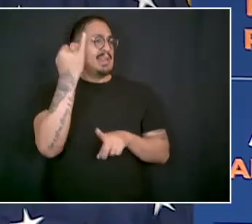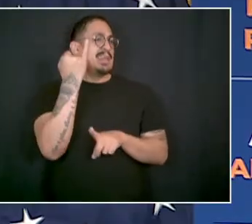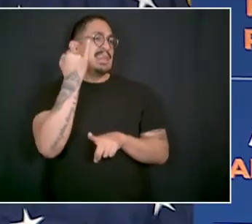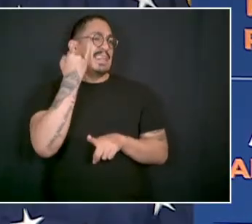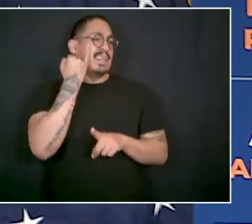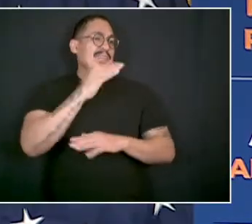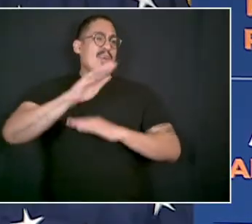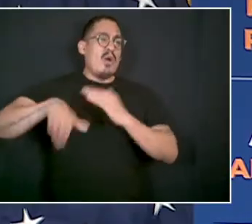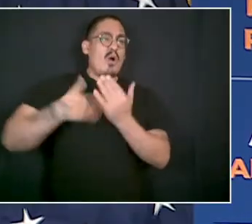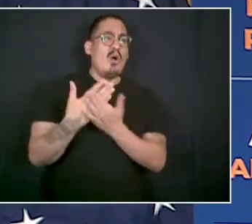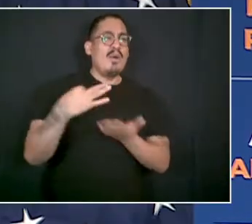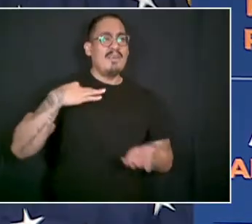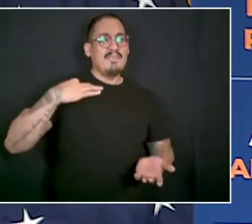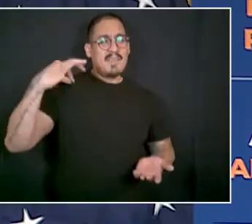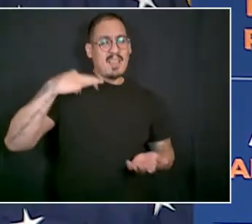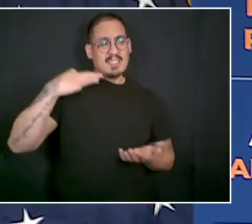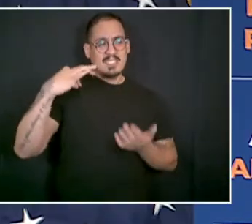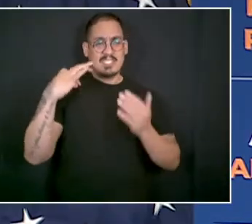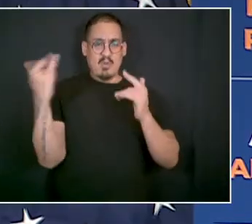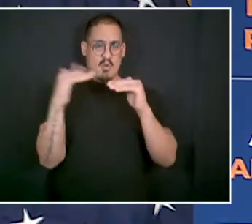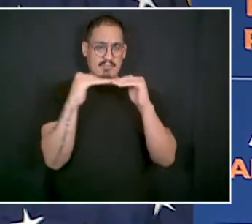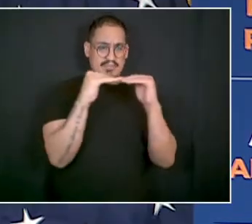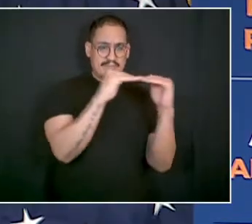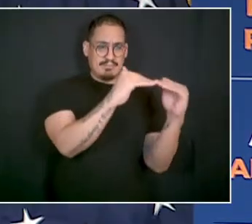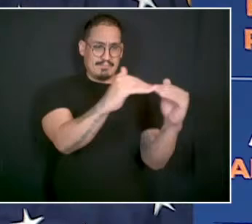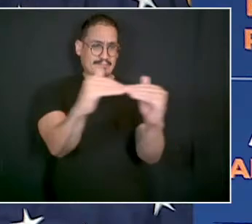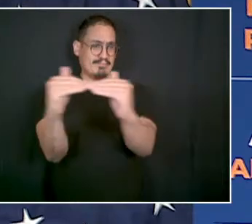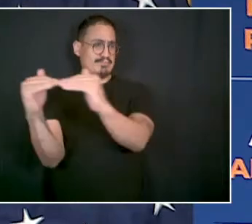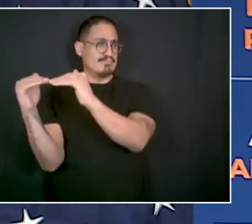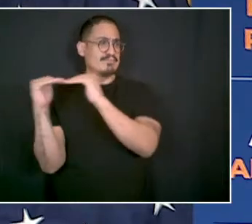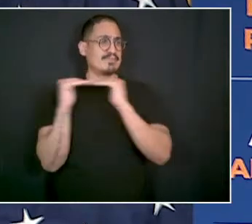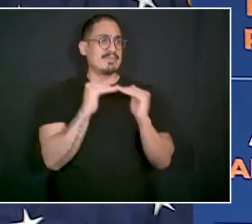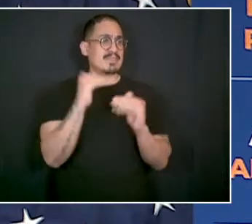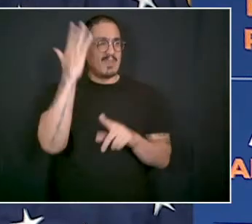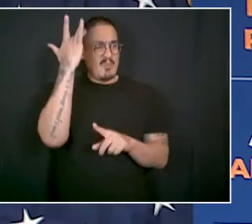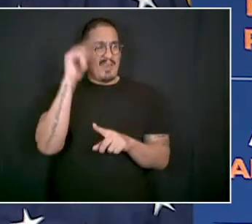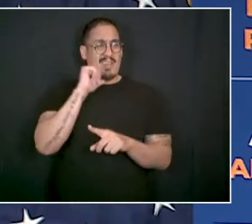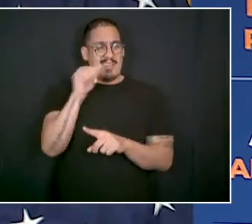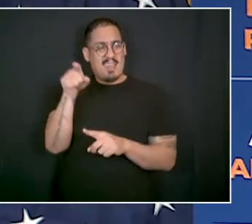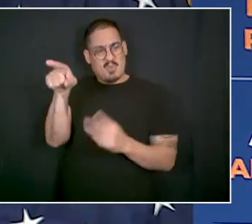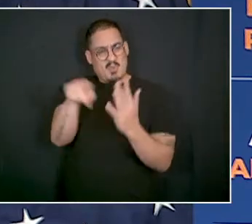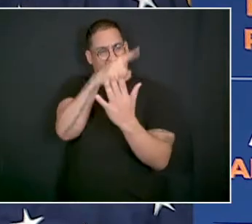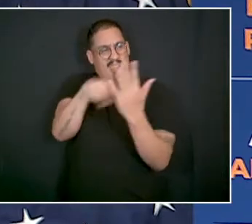who's supposed to be the front runner in this race, is having this controlled environment?